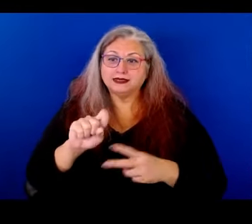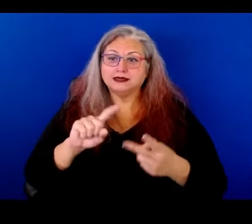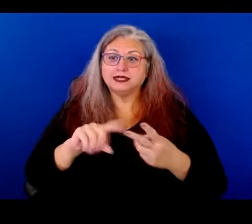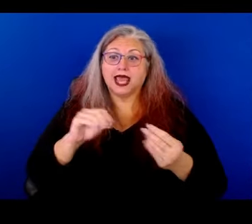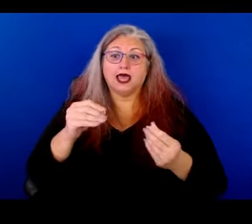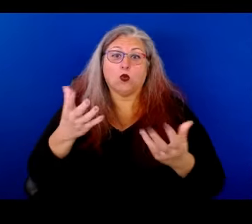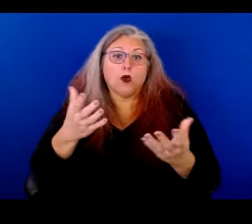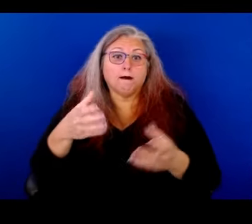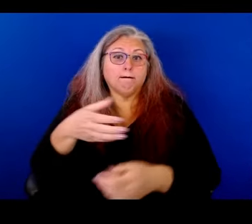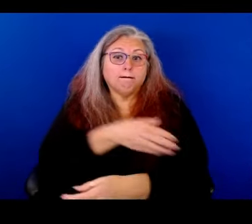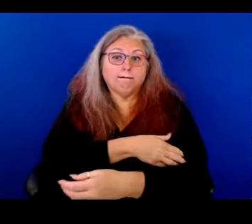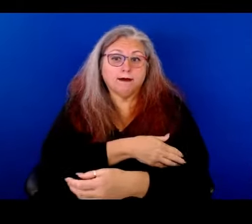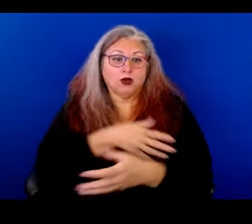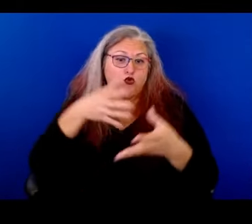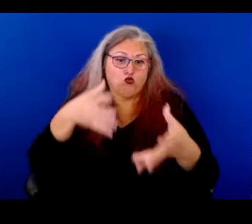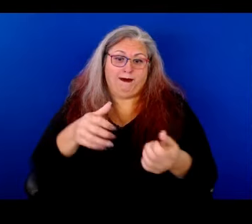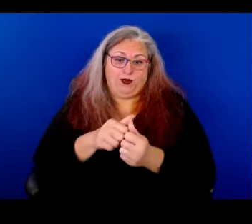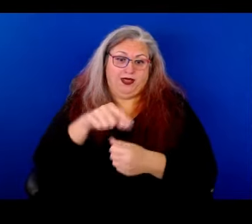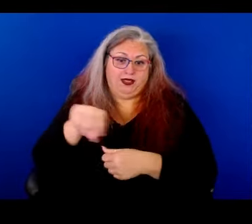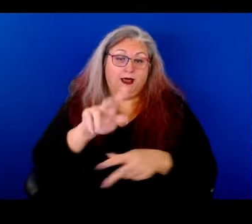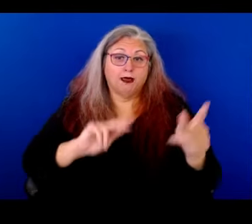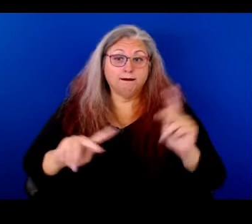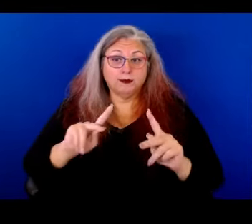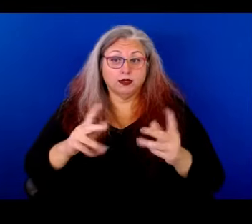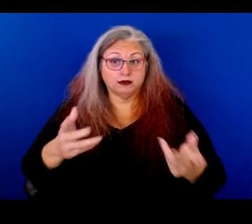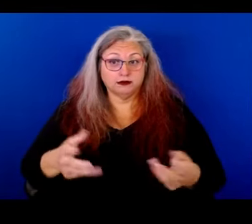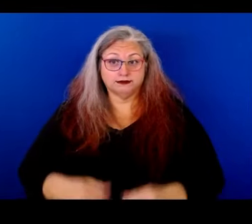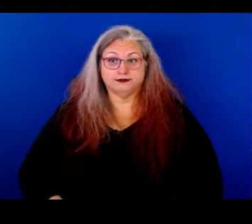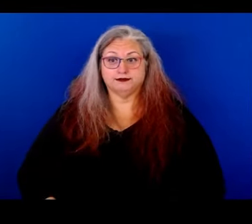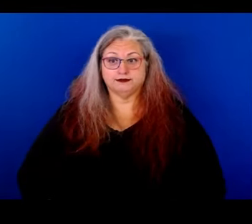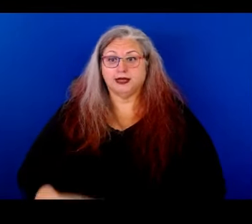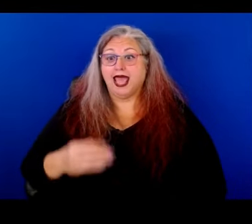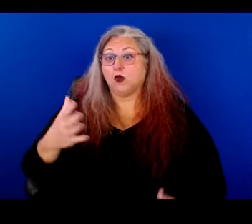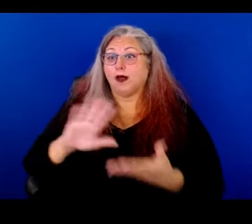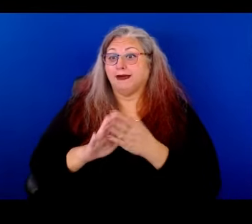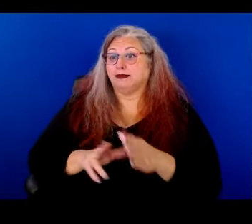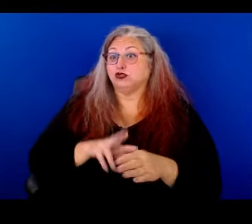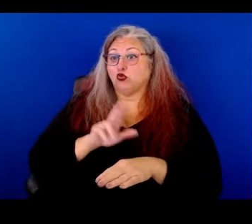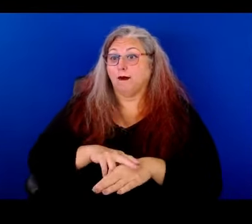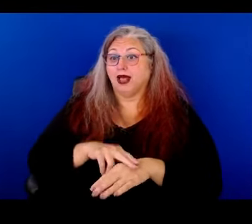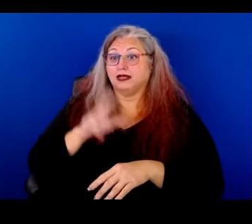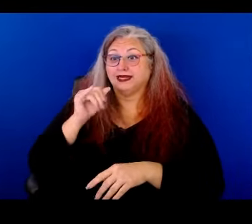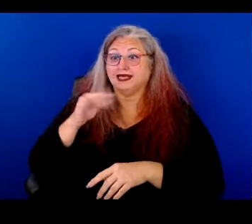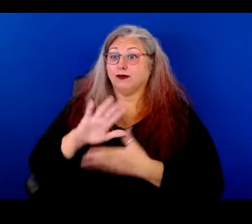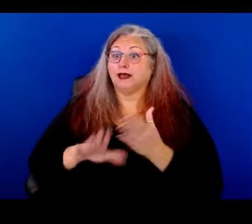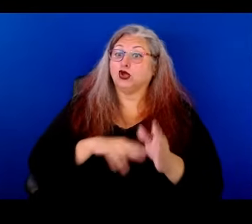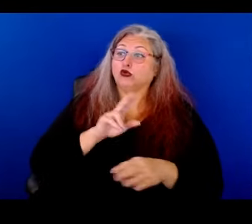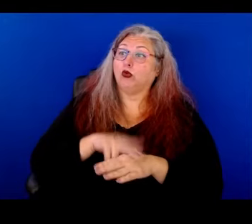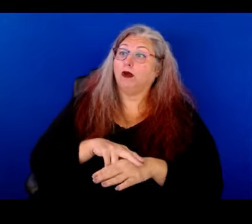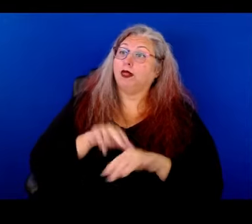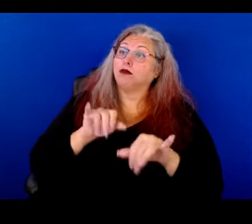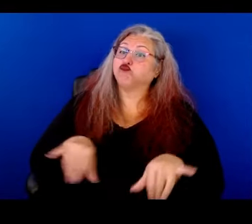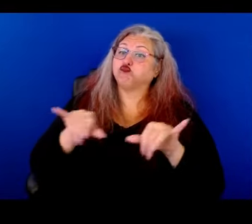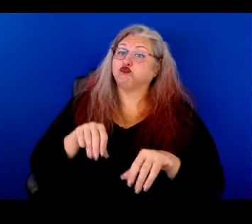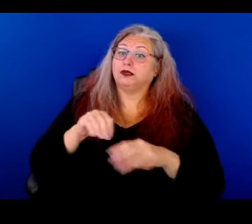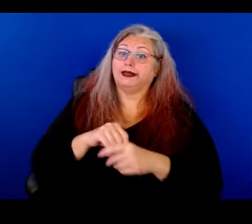what power remains with the people. And what gets normalized, because if it gets normalized